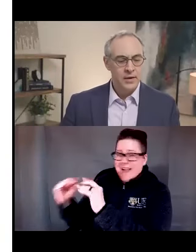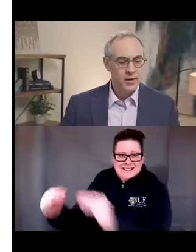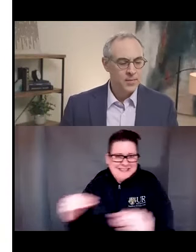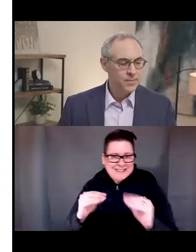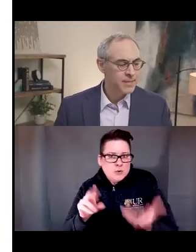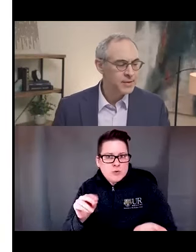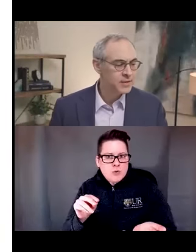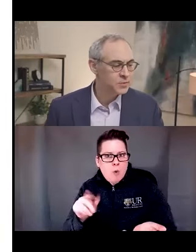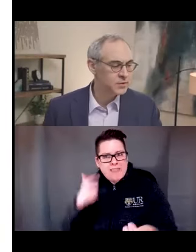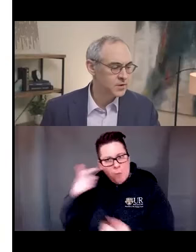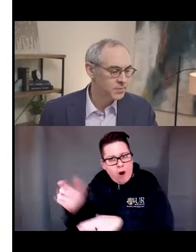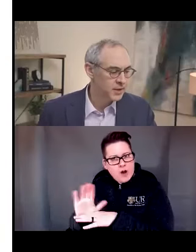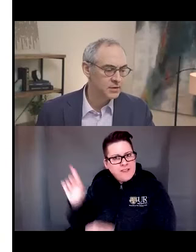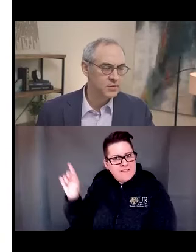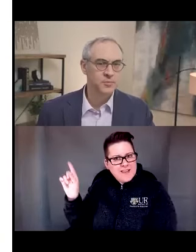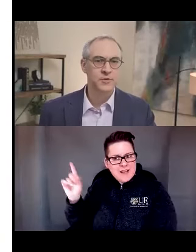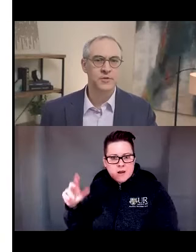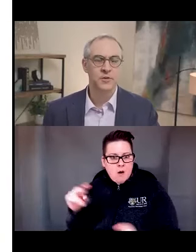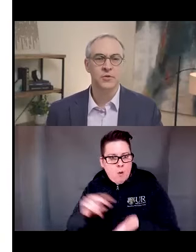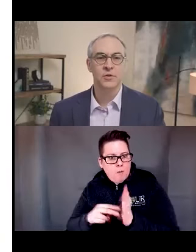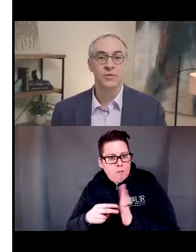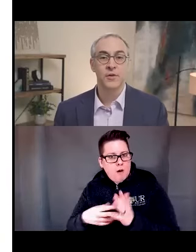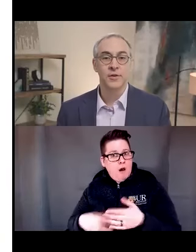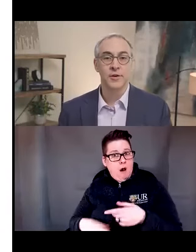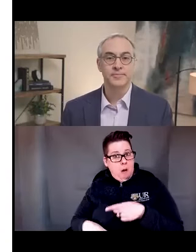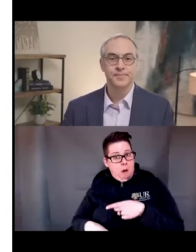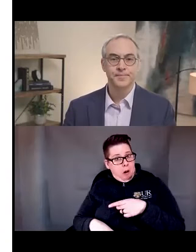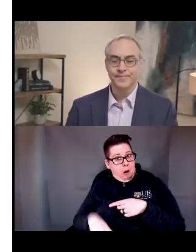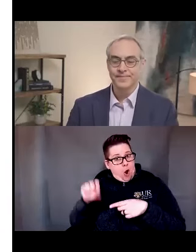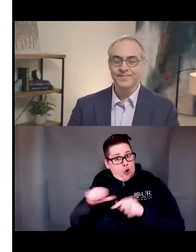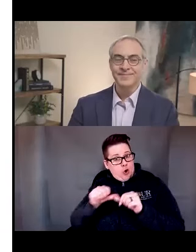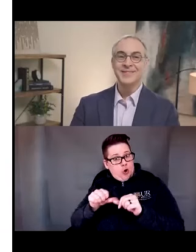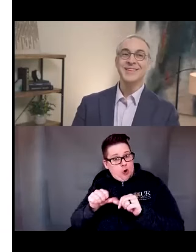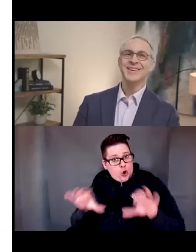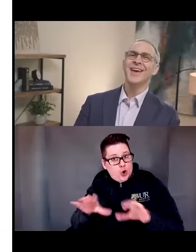And maybe this was something to pursue further.